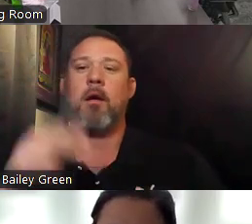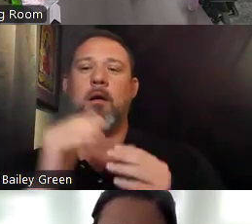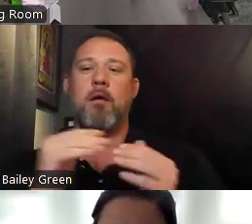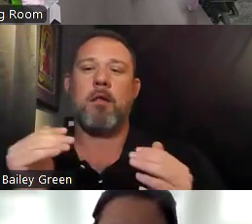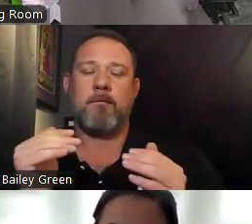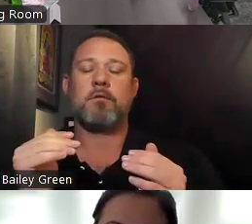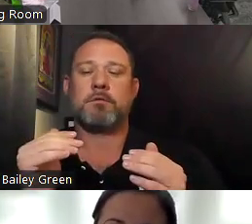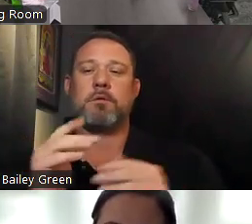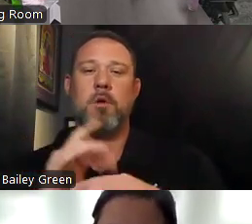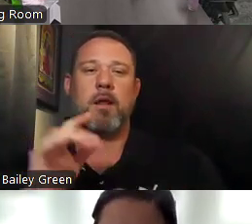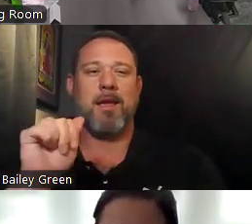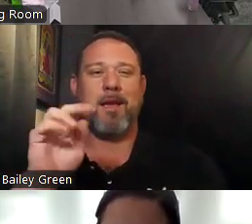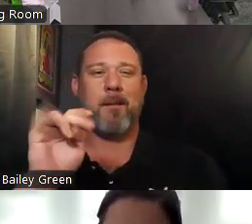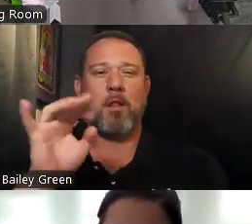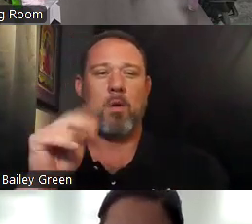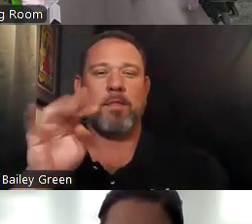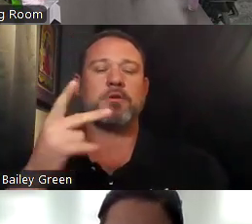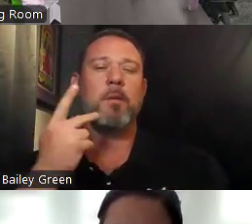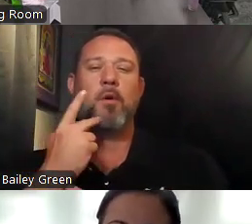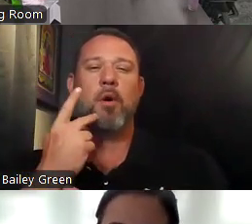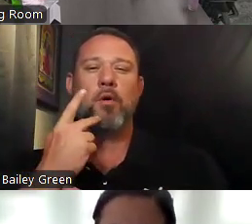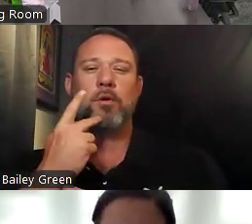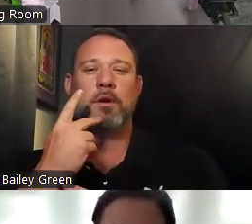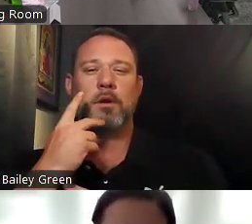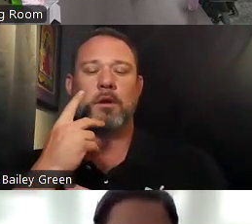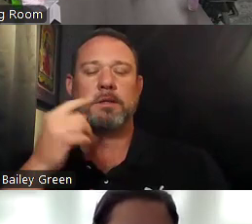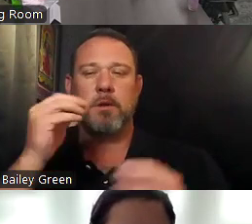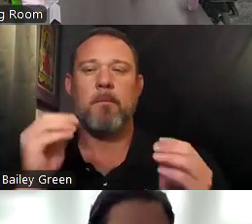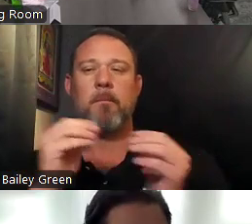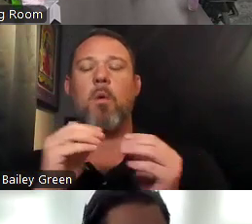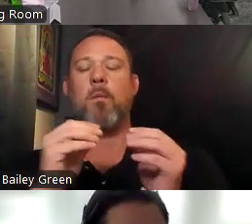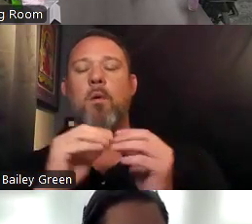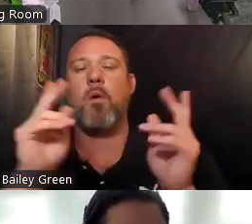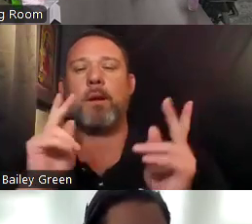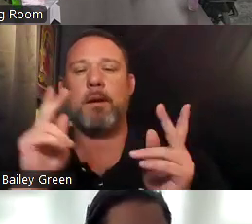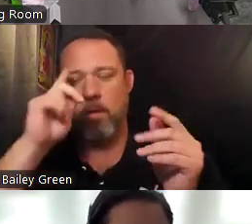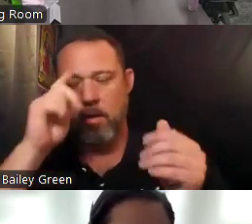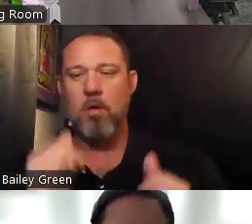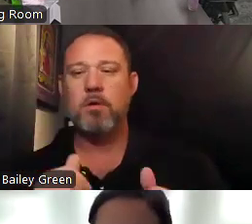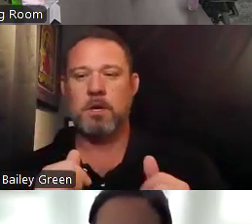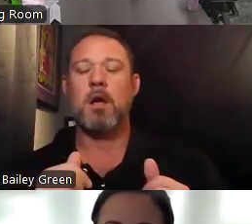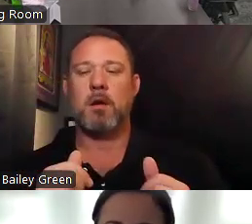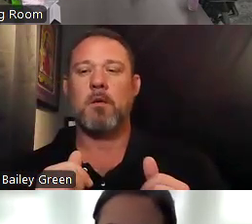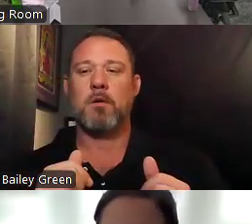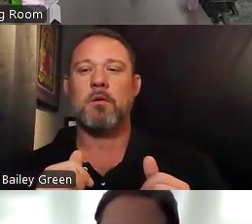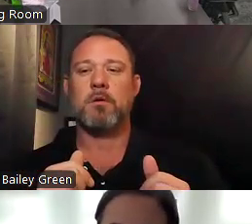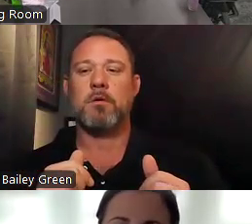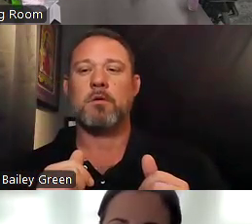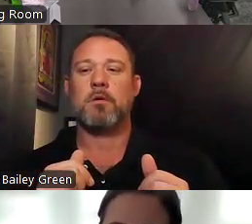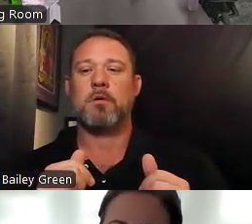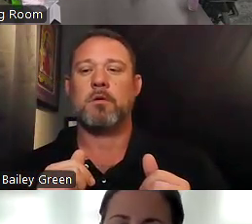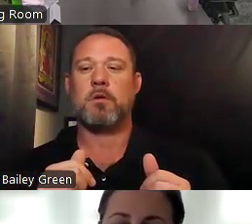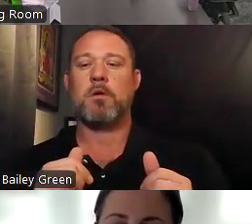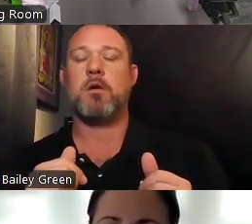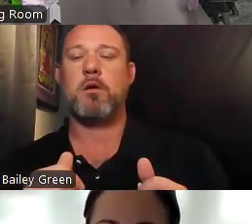amyloid burden, amyloid being the protein that we think is depositing more in people who have Alzheimer's. Similarly, see with tau